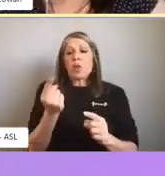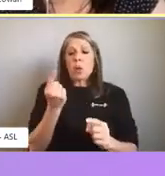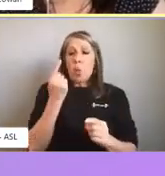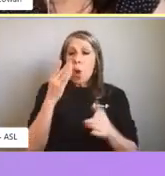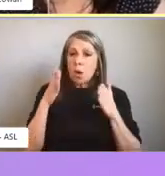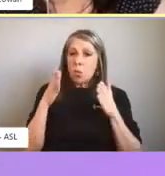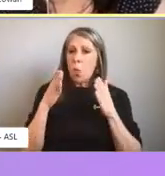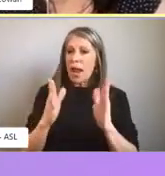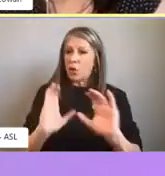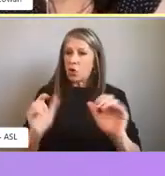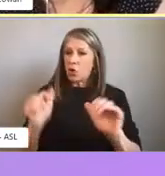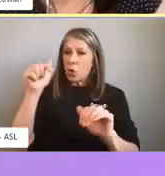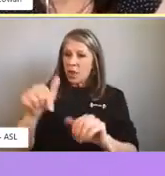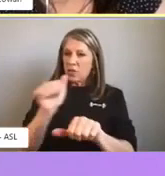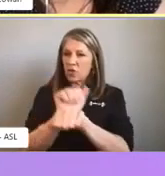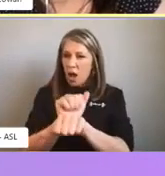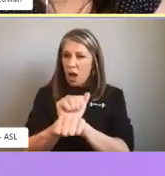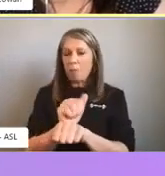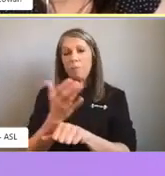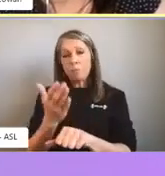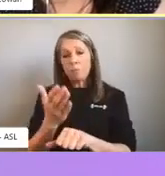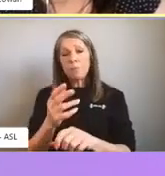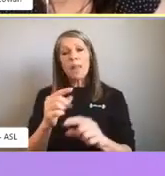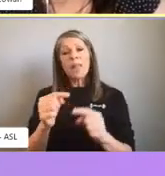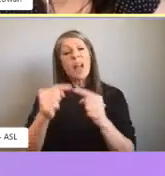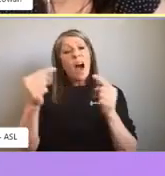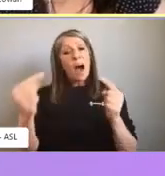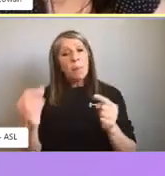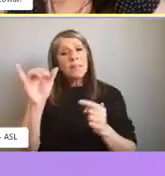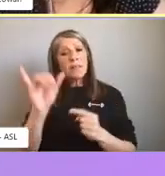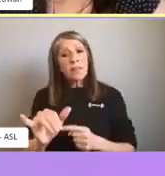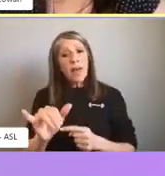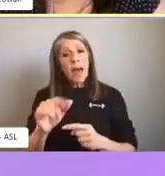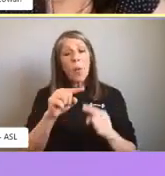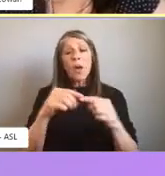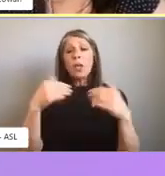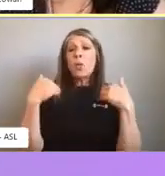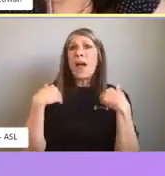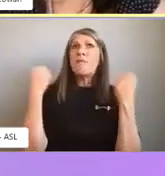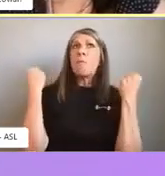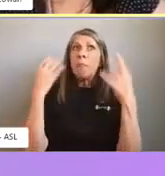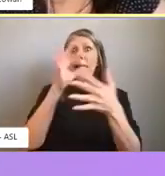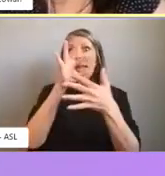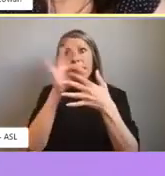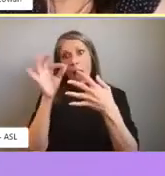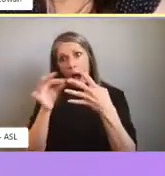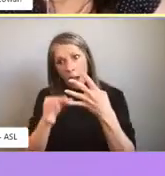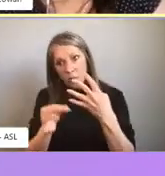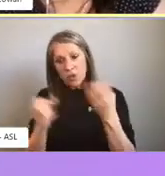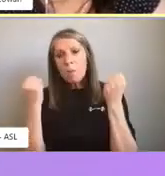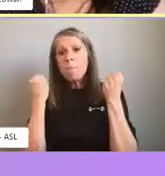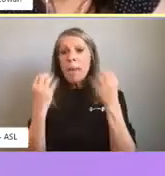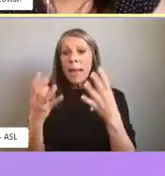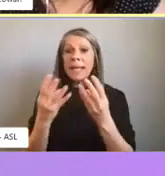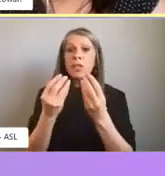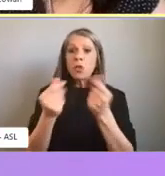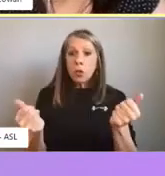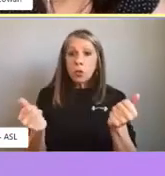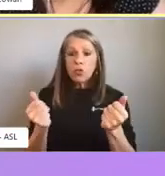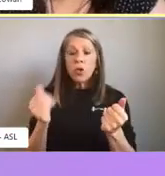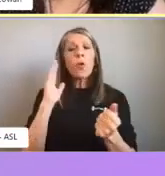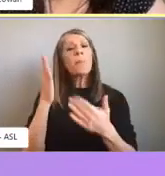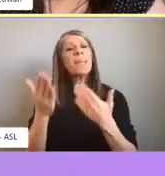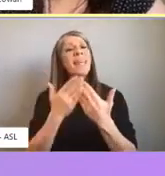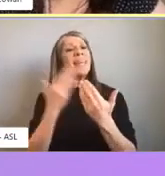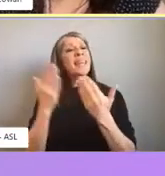to done. And on the opposite side, when we have infinite options or solutions, it's going to be so easy